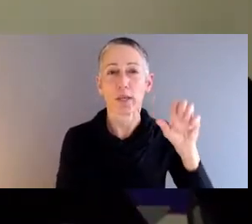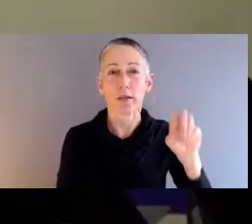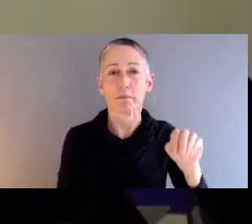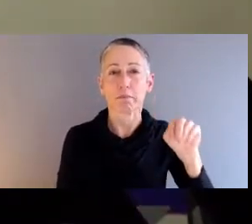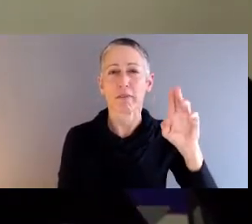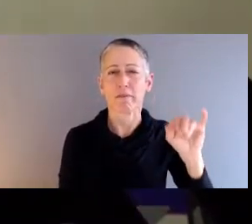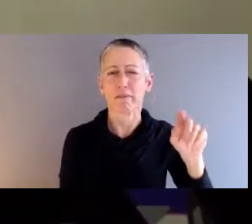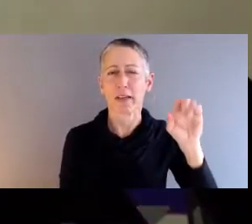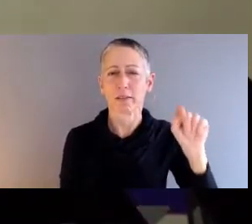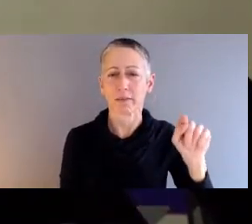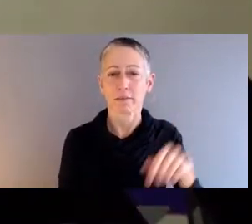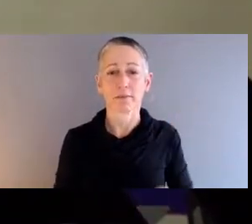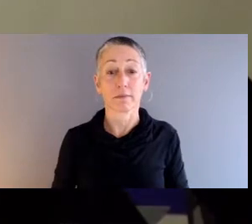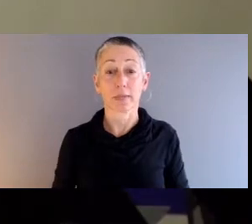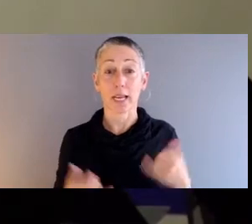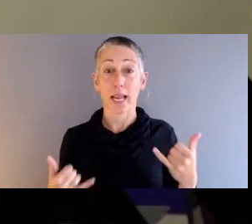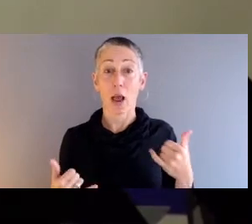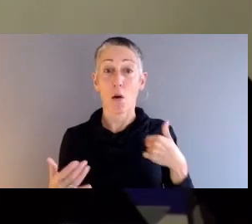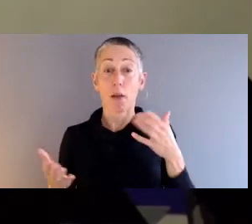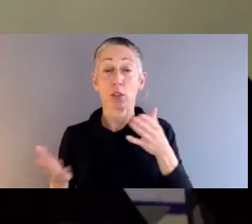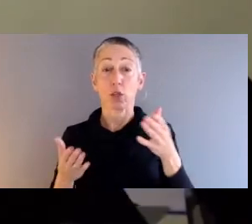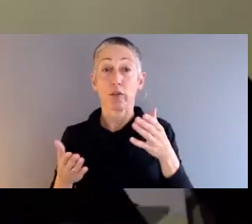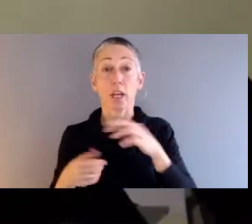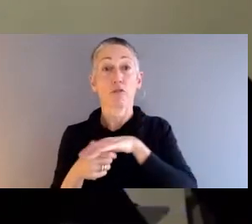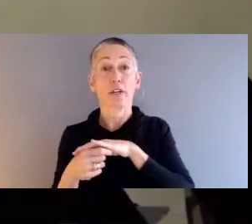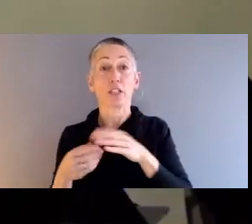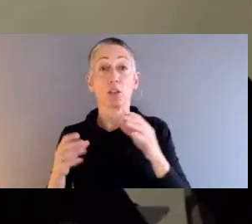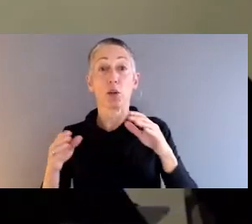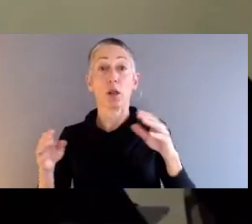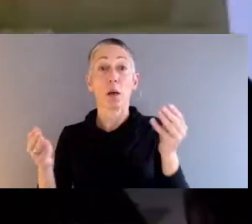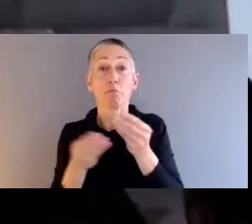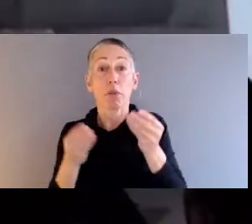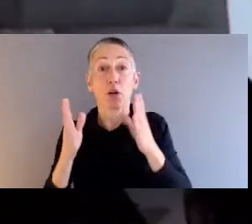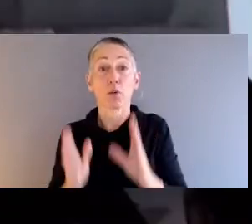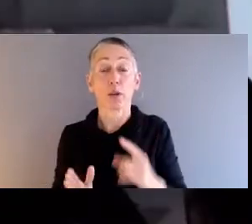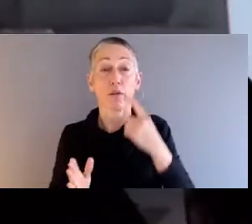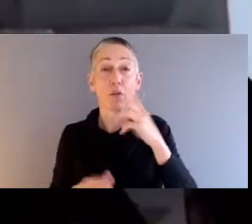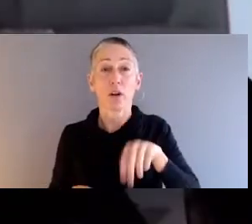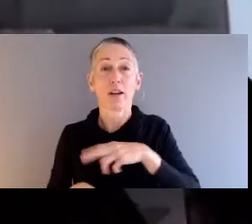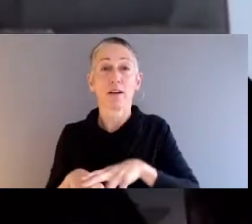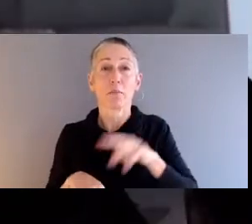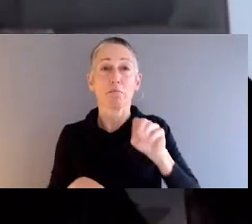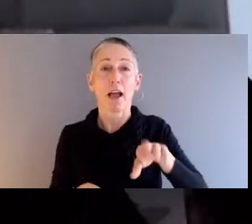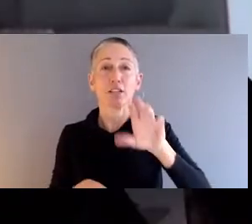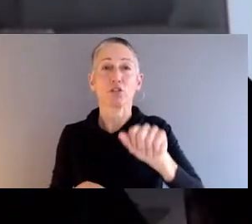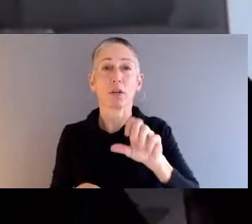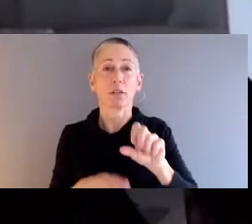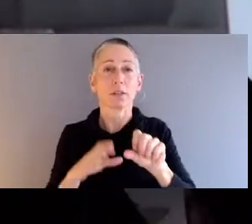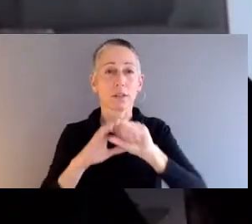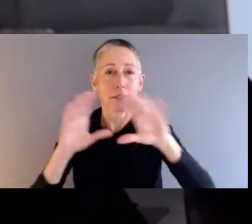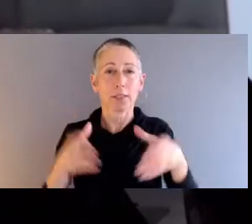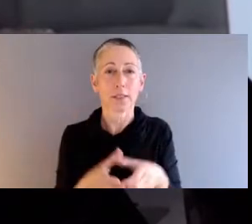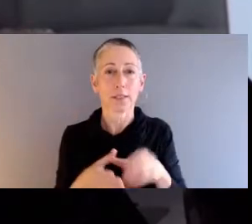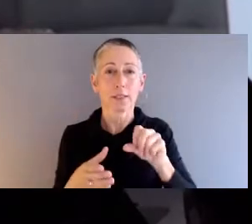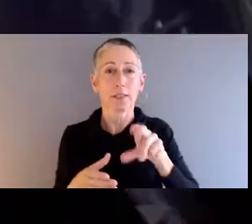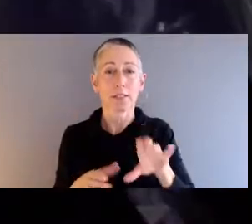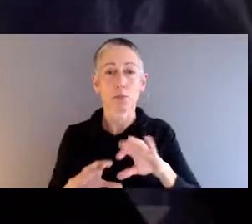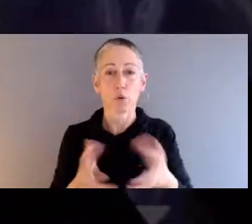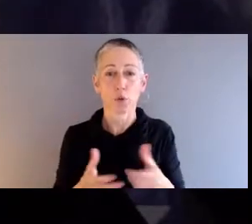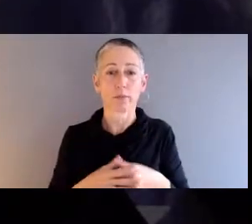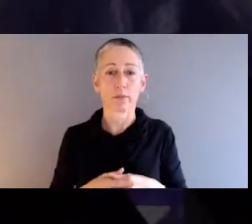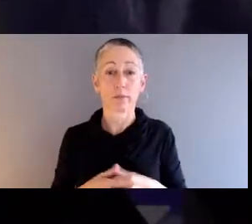now I'm serving as one of the two regional moderators for the Maestro Nashville subgroup. Right now I'm finishing up some really fun tunes with a Swedish producer. The